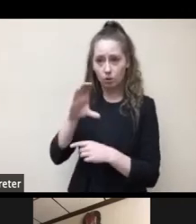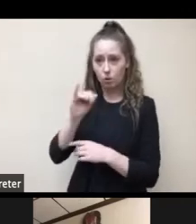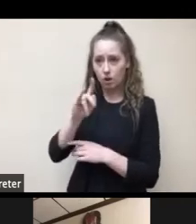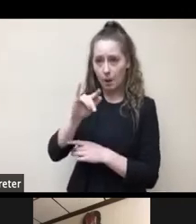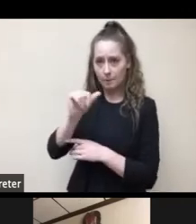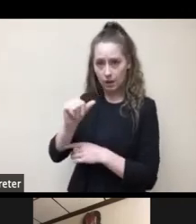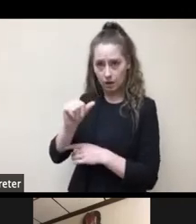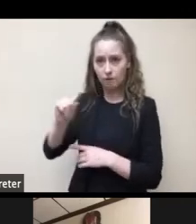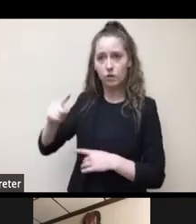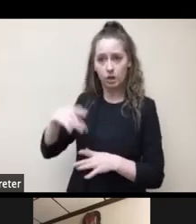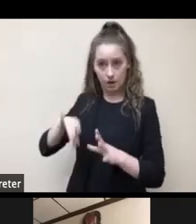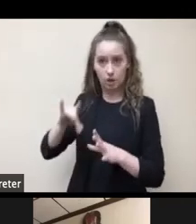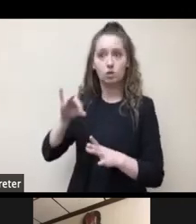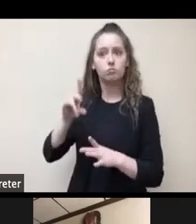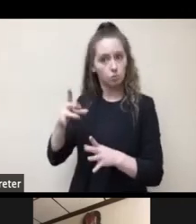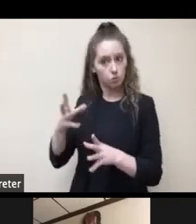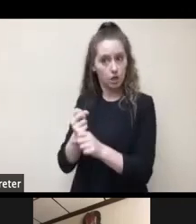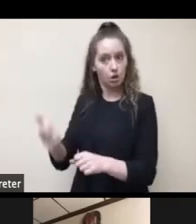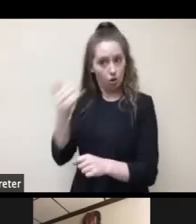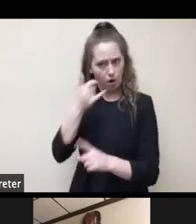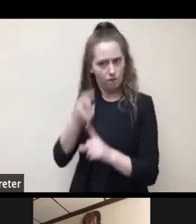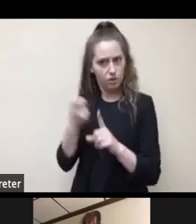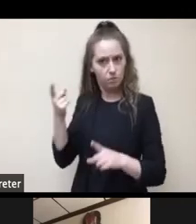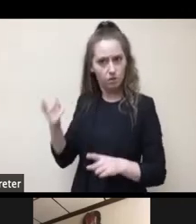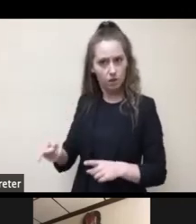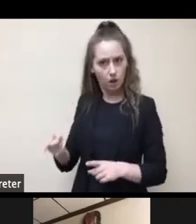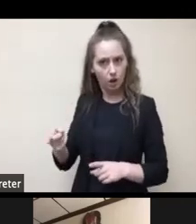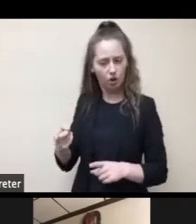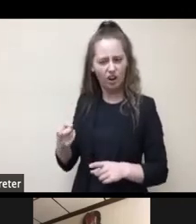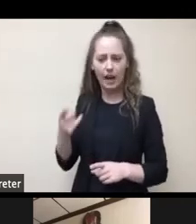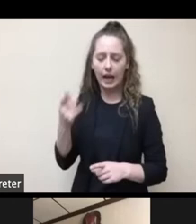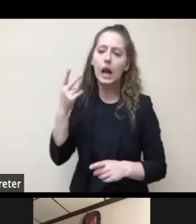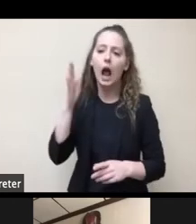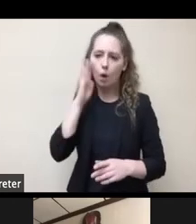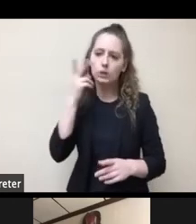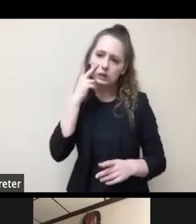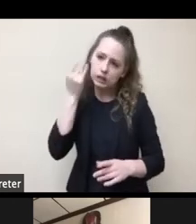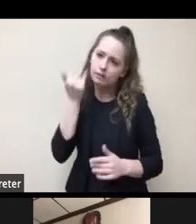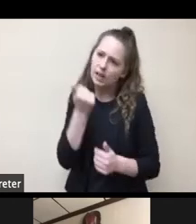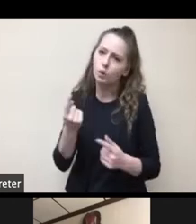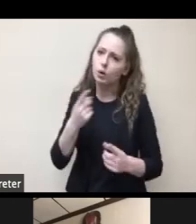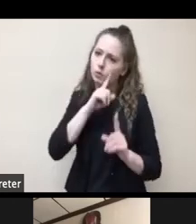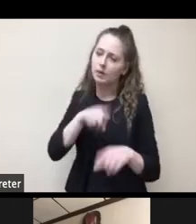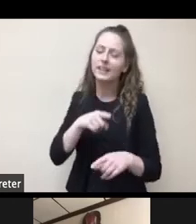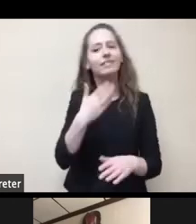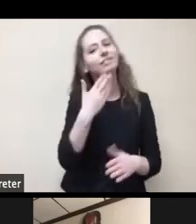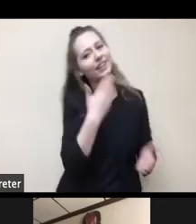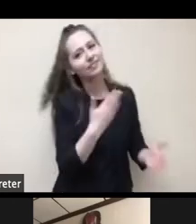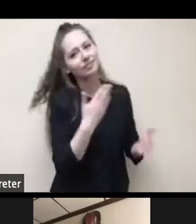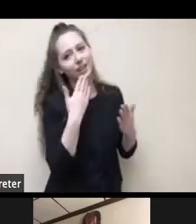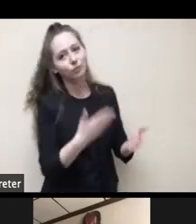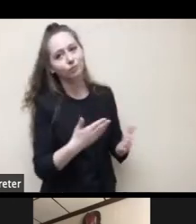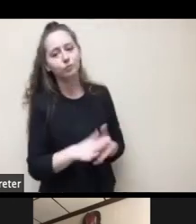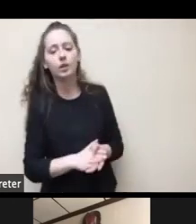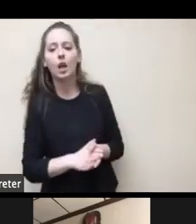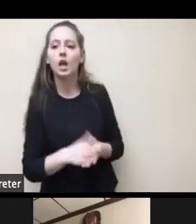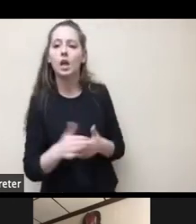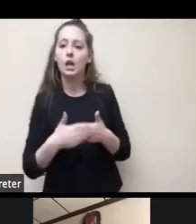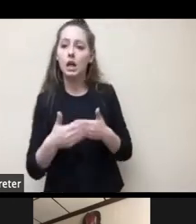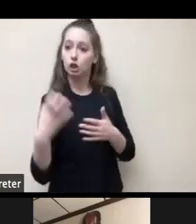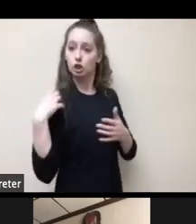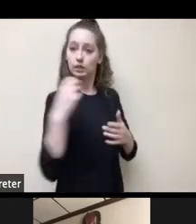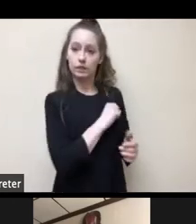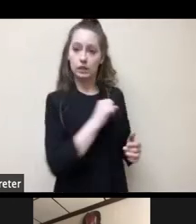we get a call there? And then I'll see if anybody responded. I'll let you know later. Thanks, Chief. I'm going to go next to my Chief of Staff, Phil